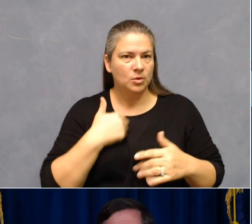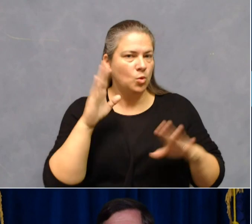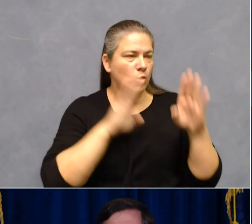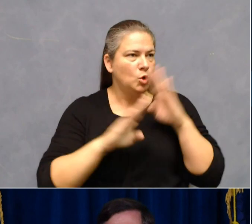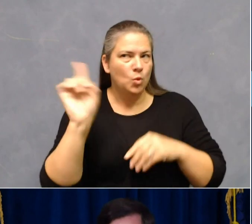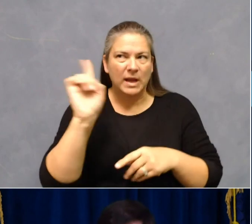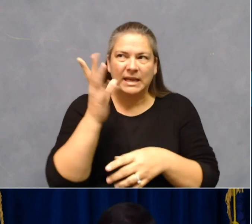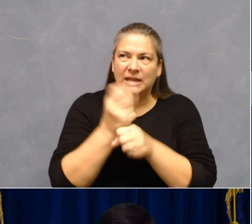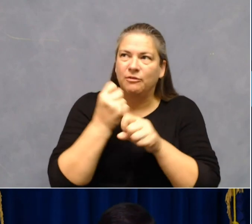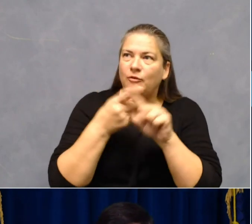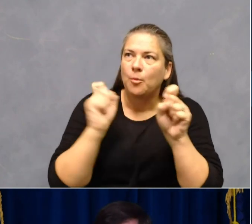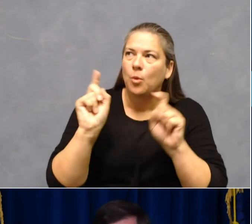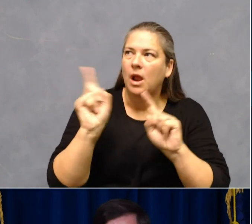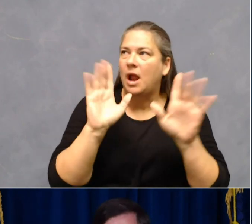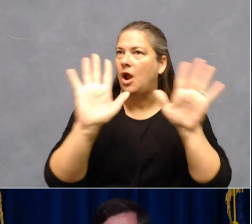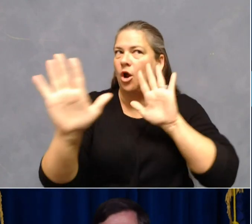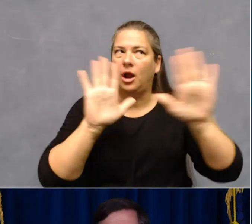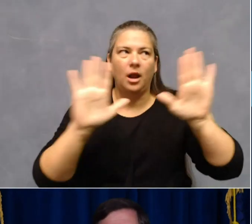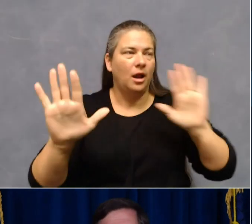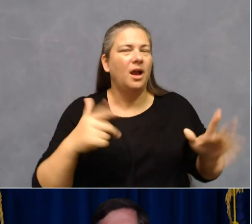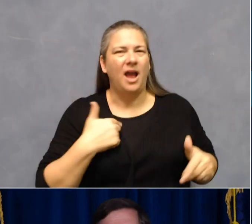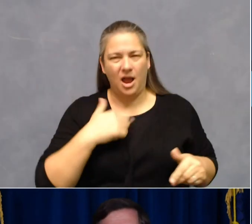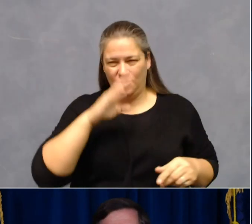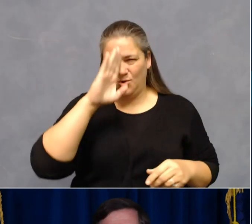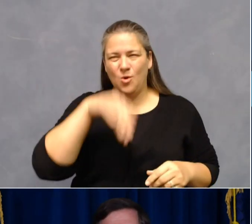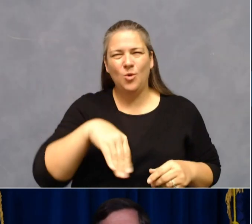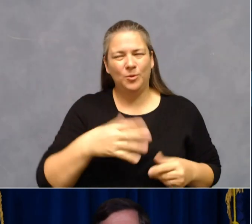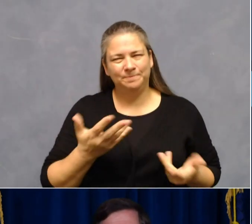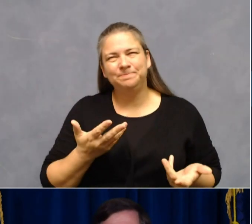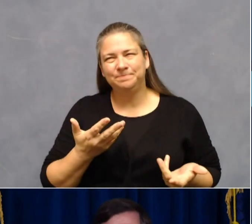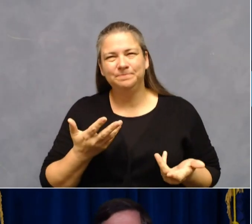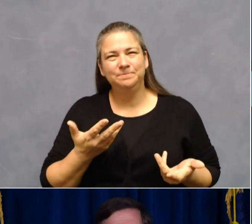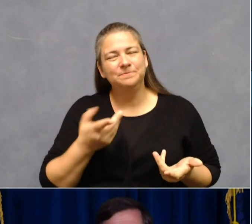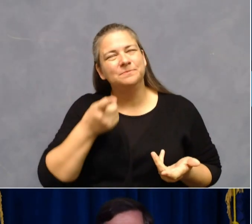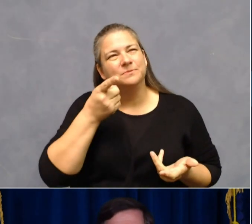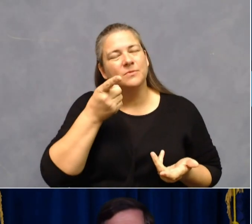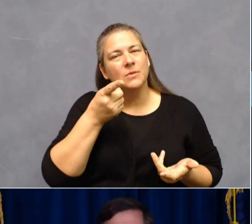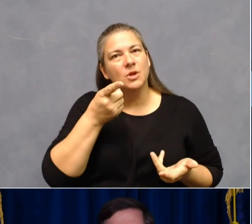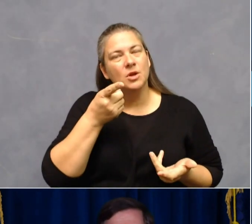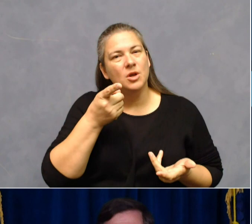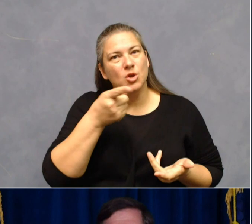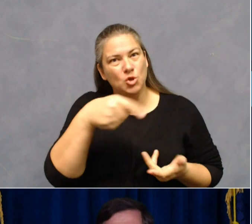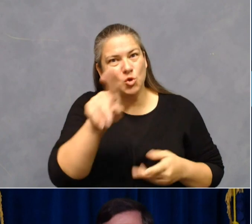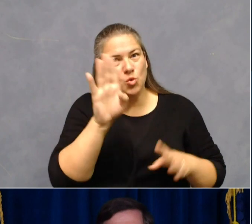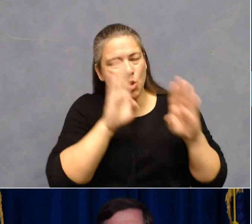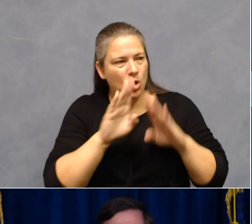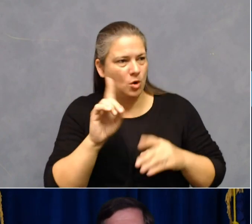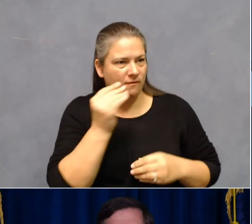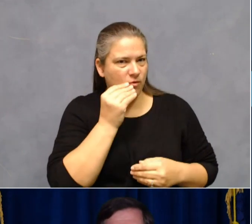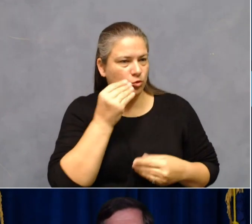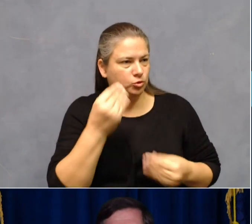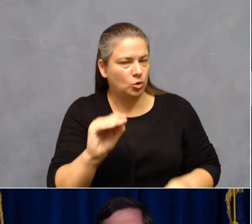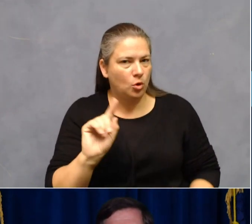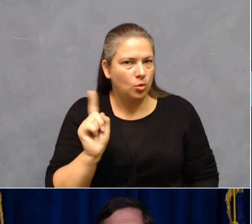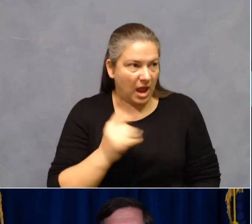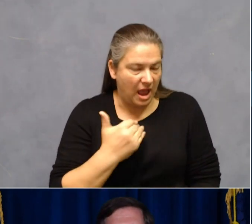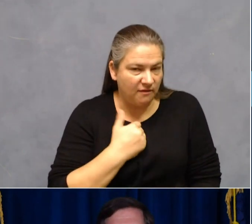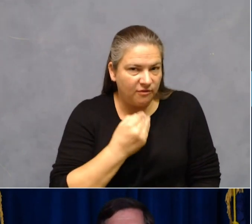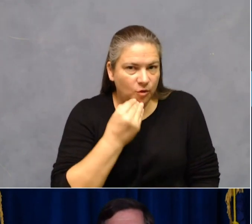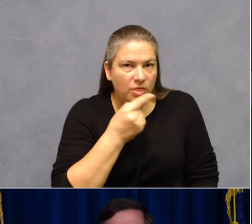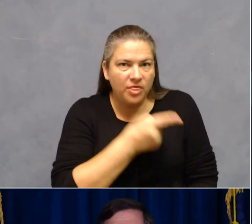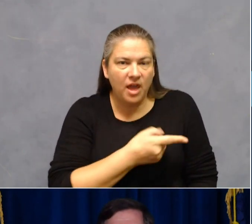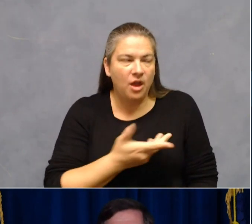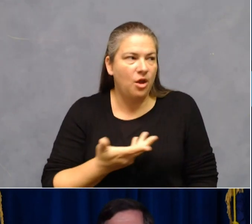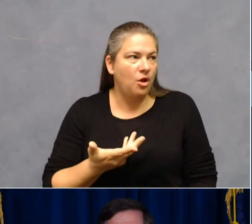in so many different areas. And I know you were worried about whether there'd be food in the grocery, though we reassured you that there would